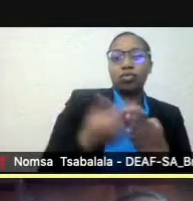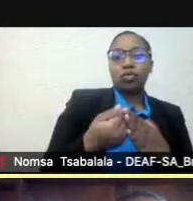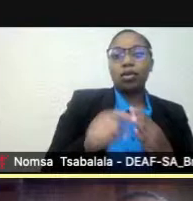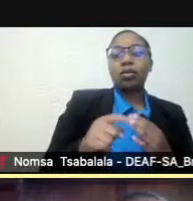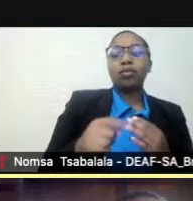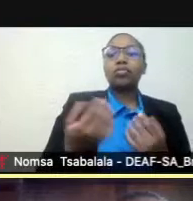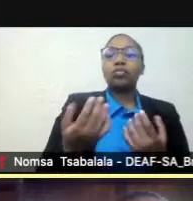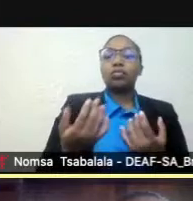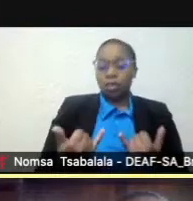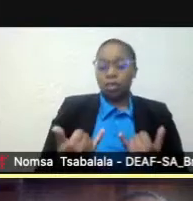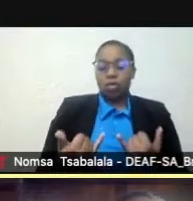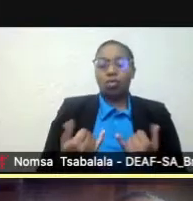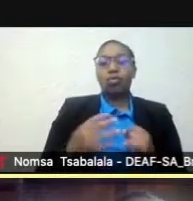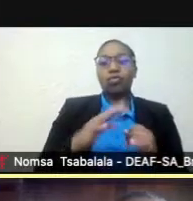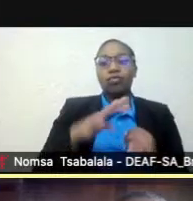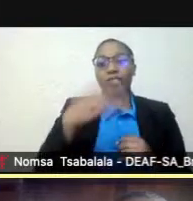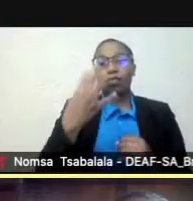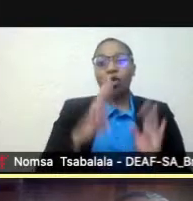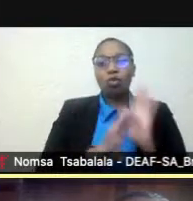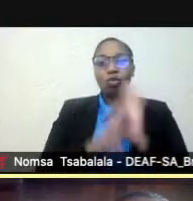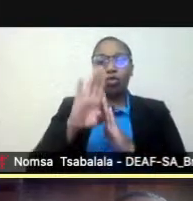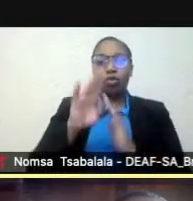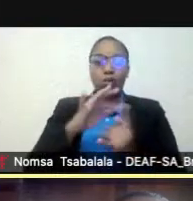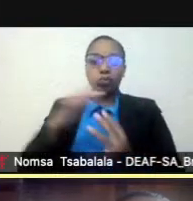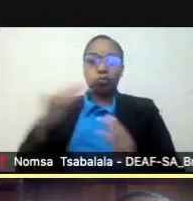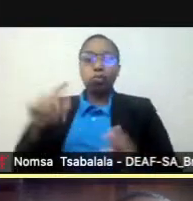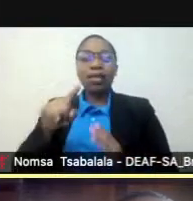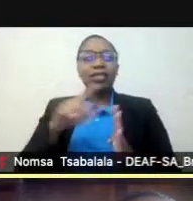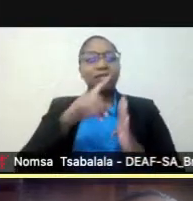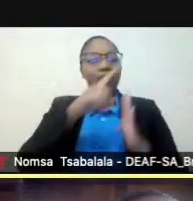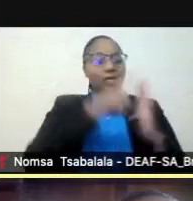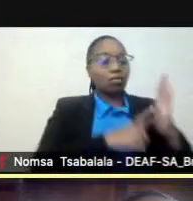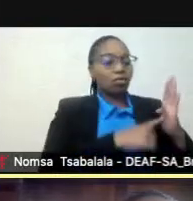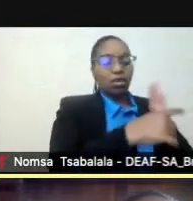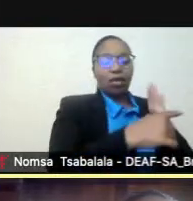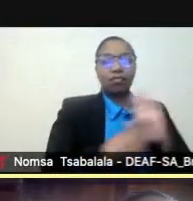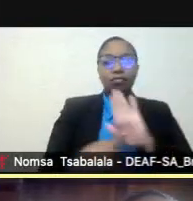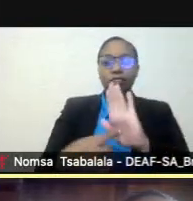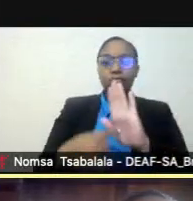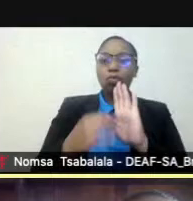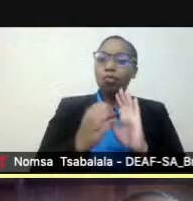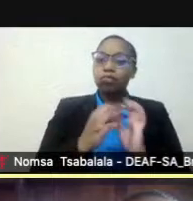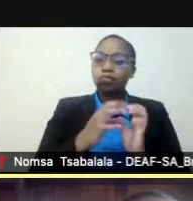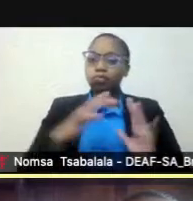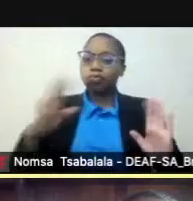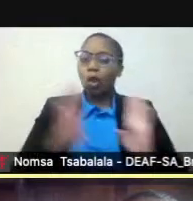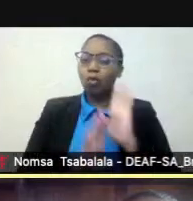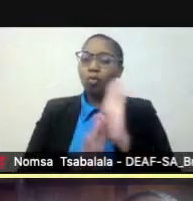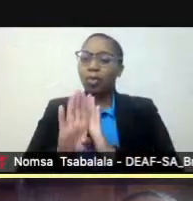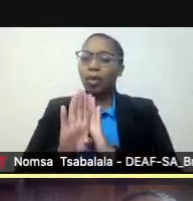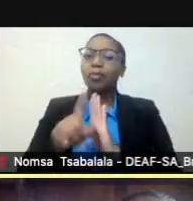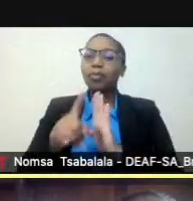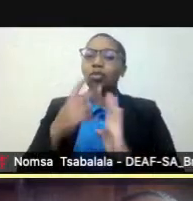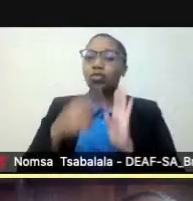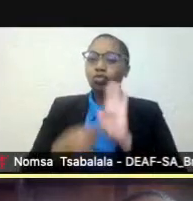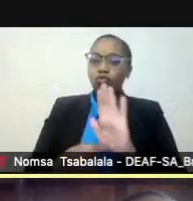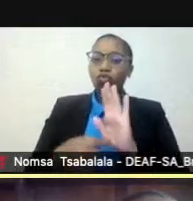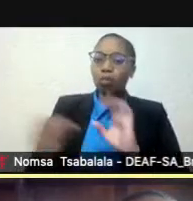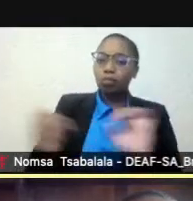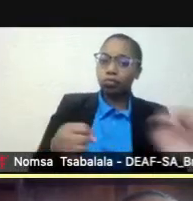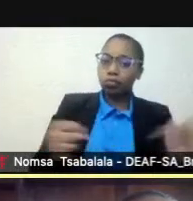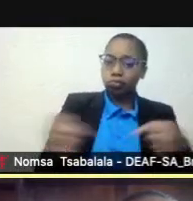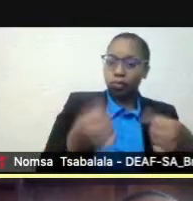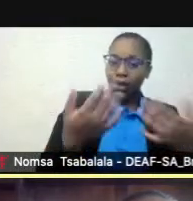This is just a graphical representation of the posts that have been filled and those that are still lying